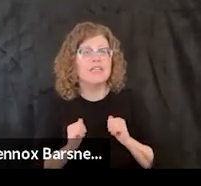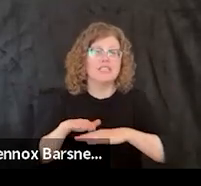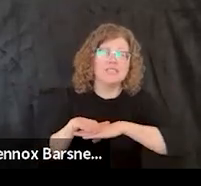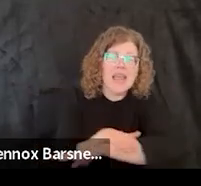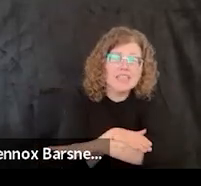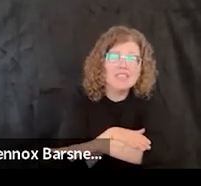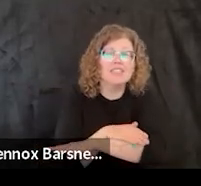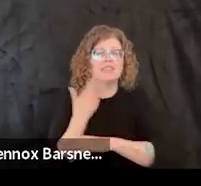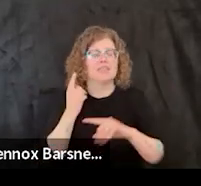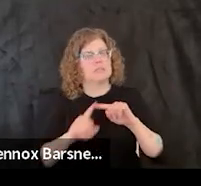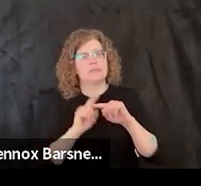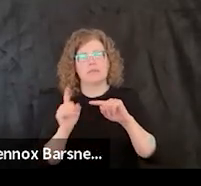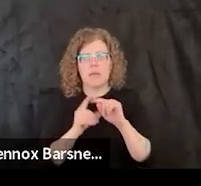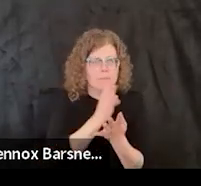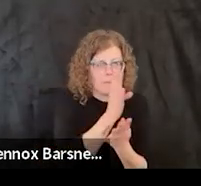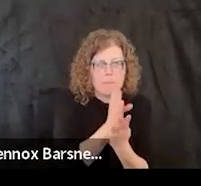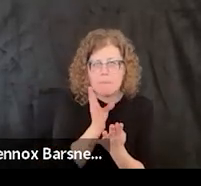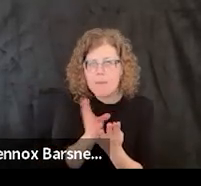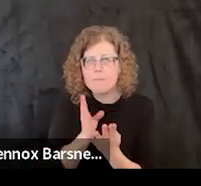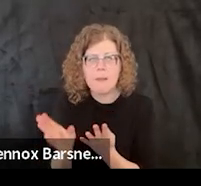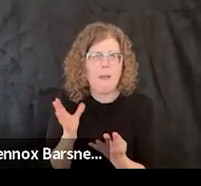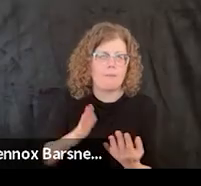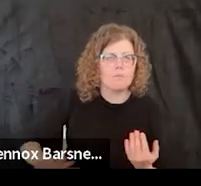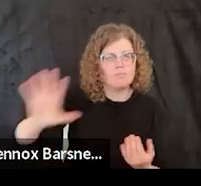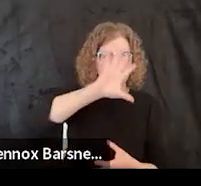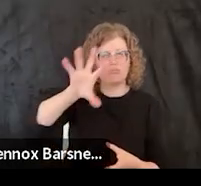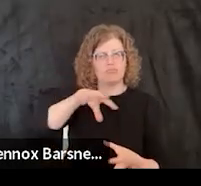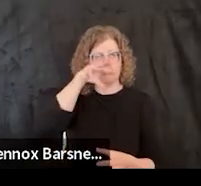transdisciplinary, and visual arts.